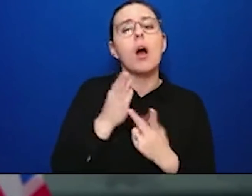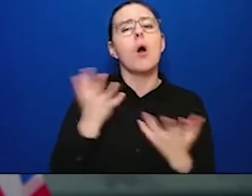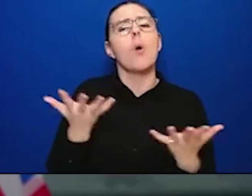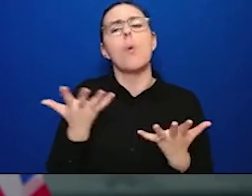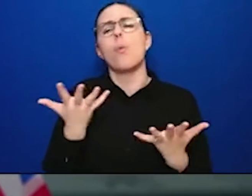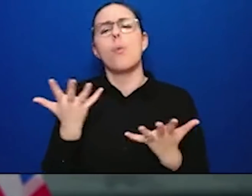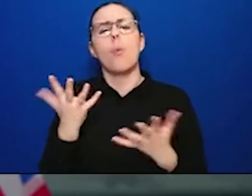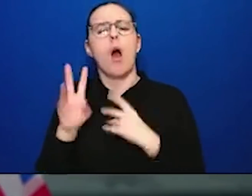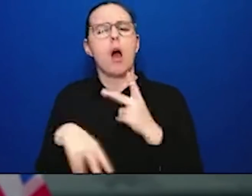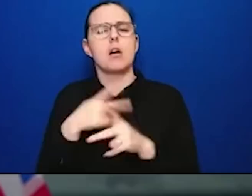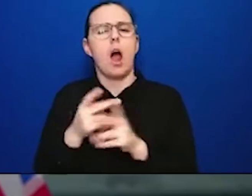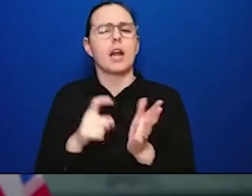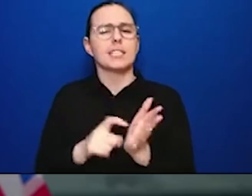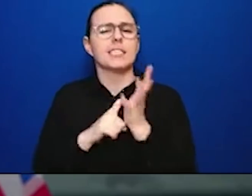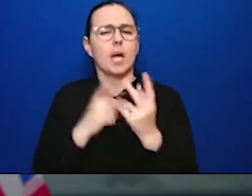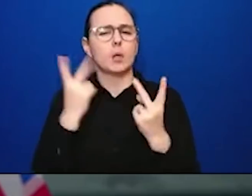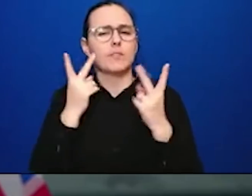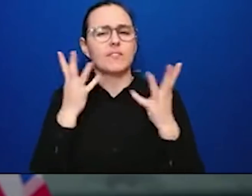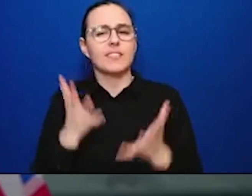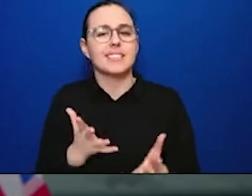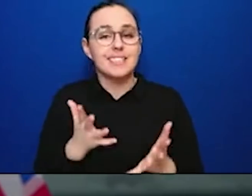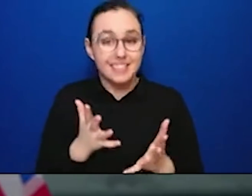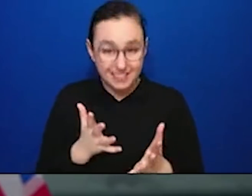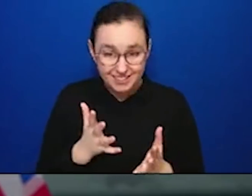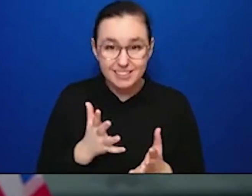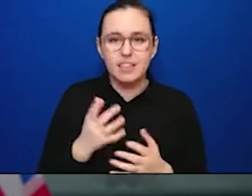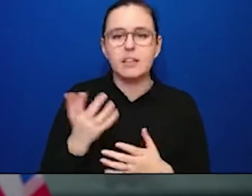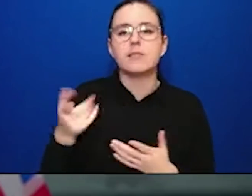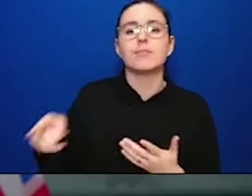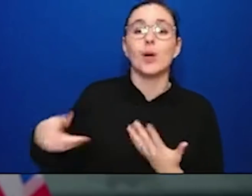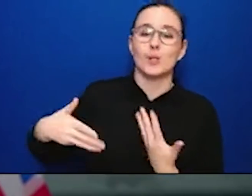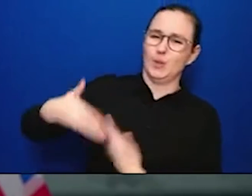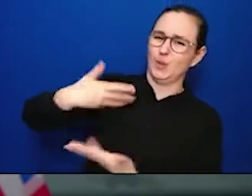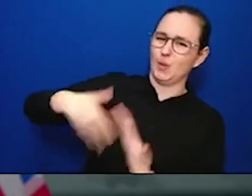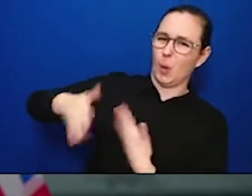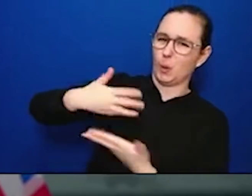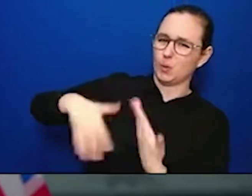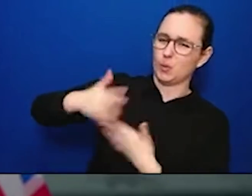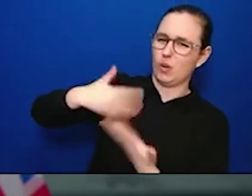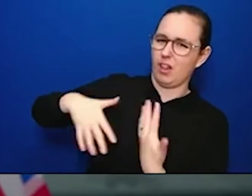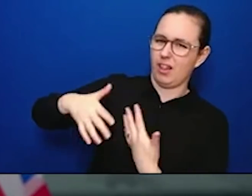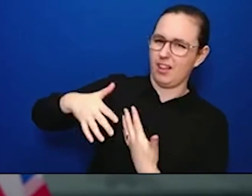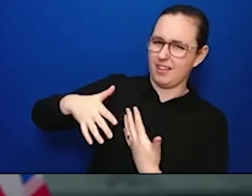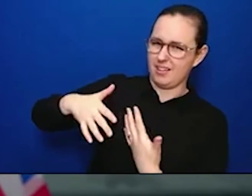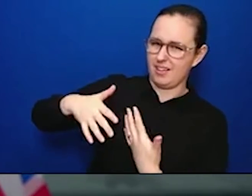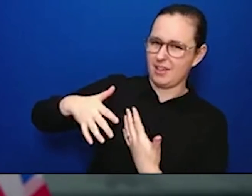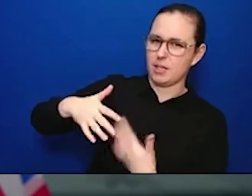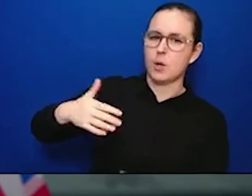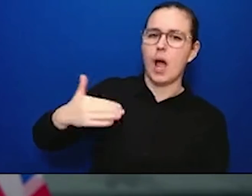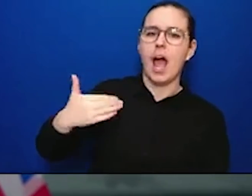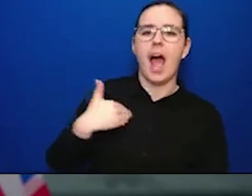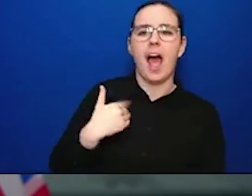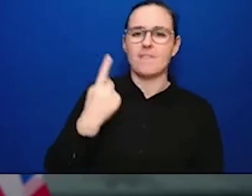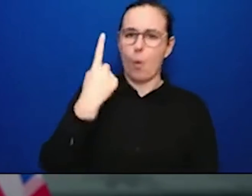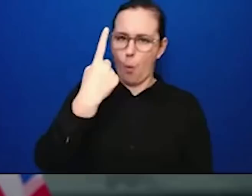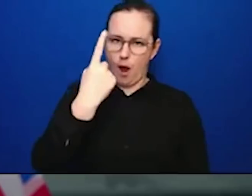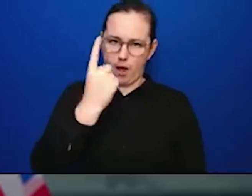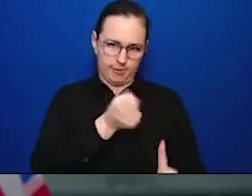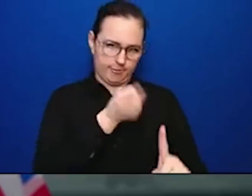of life of residents is having social visitors. And so we have a designated social visitor that